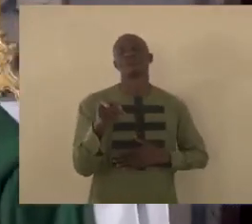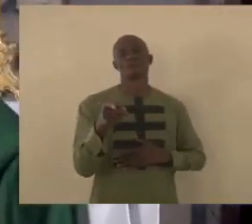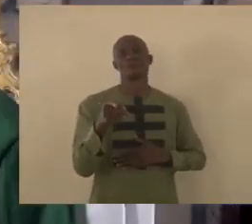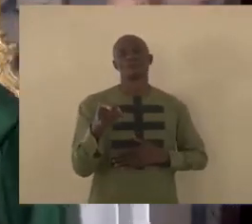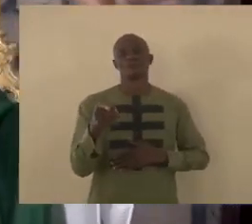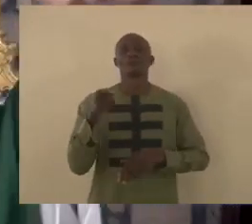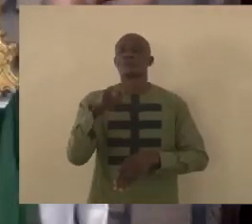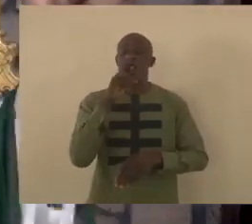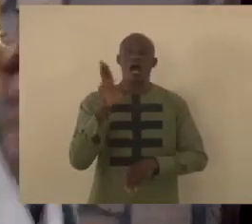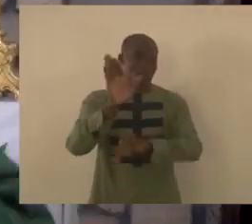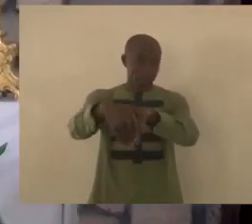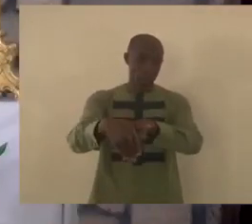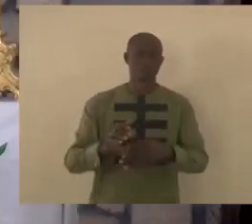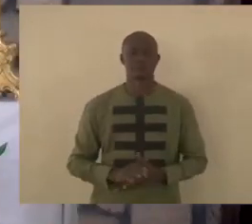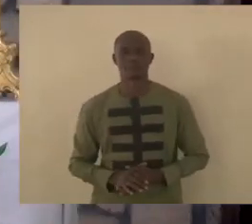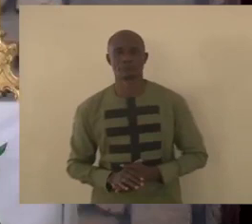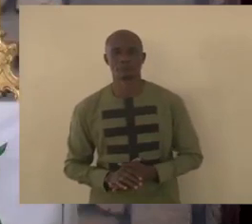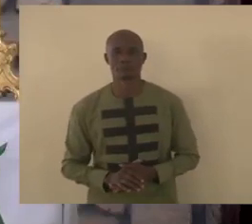are you? Hypocrites.